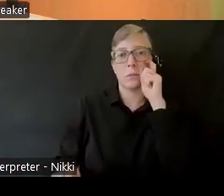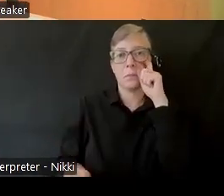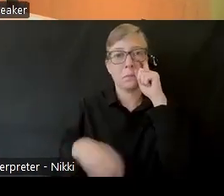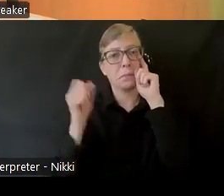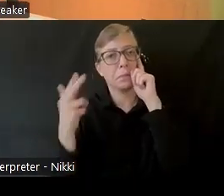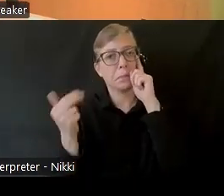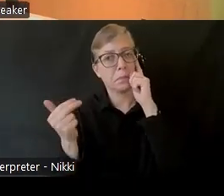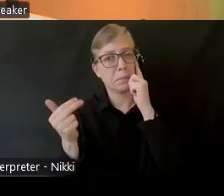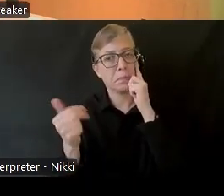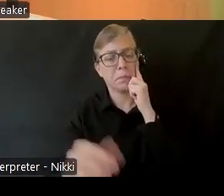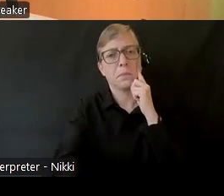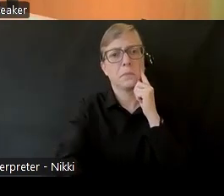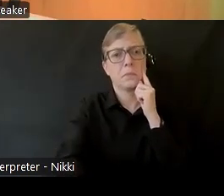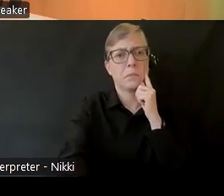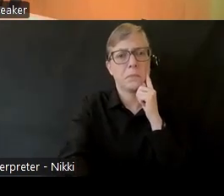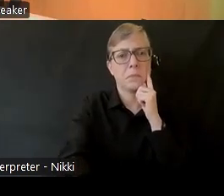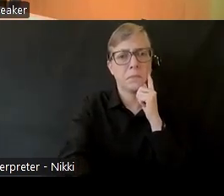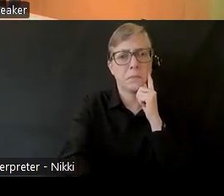Leave them. All right.